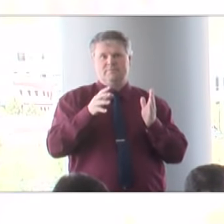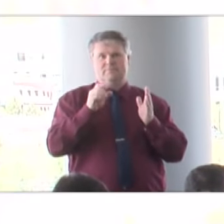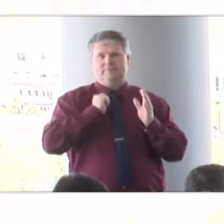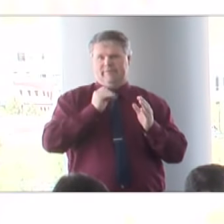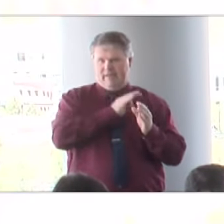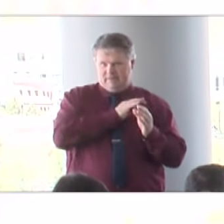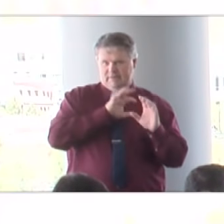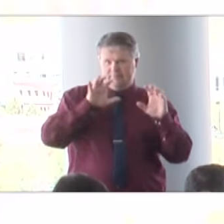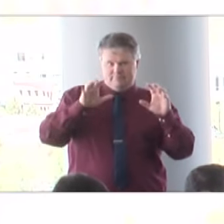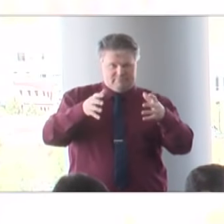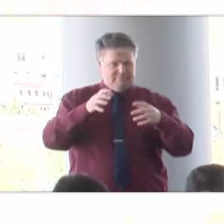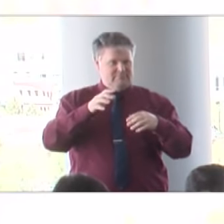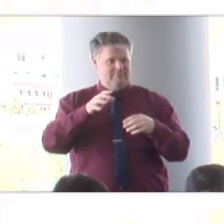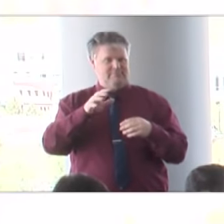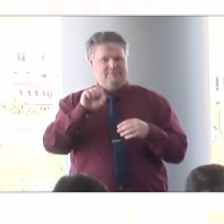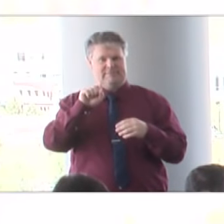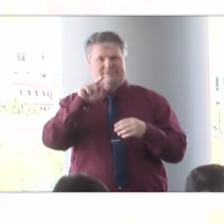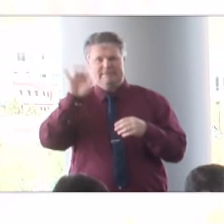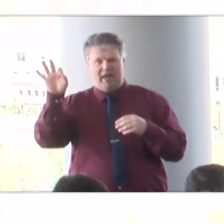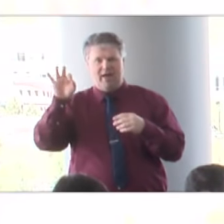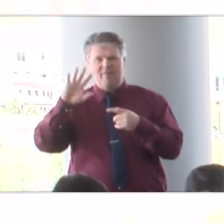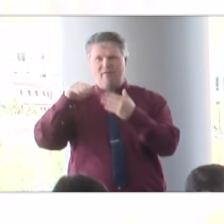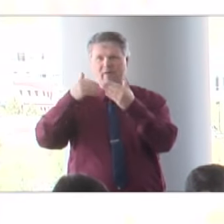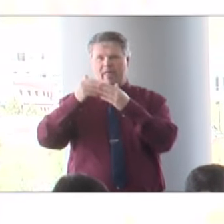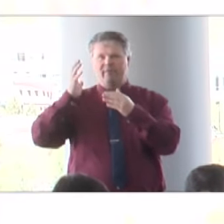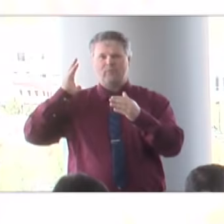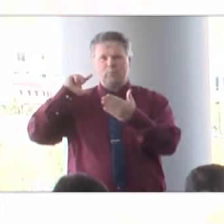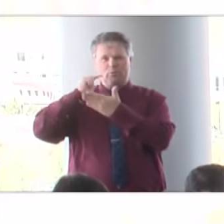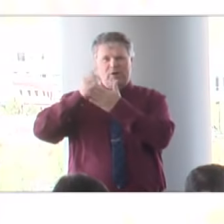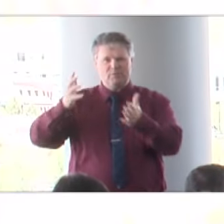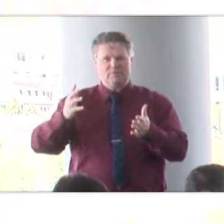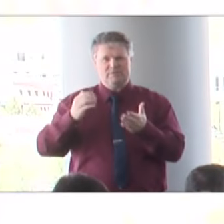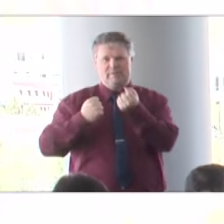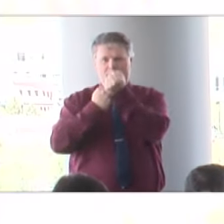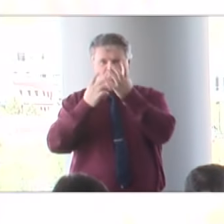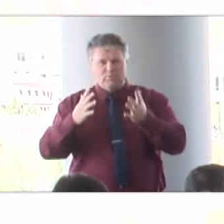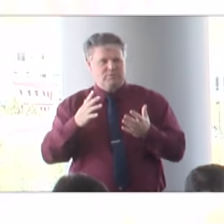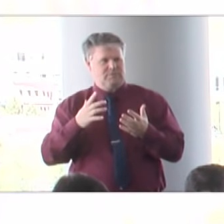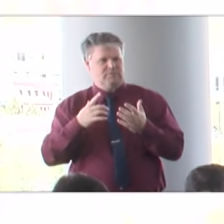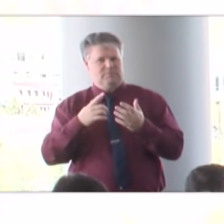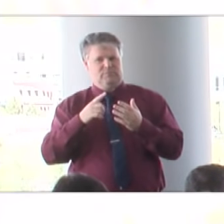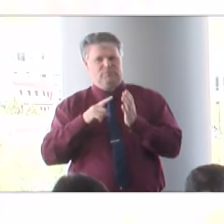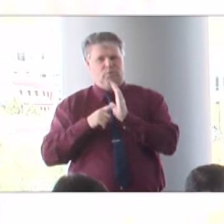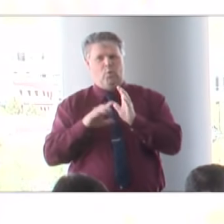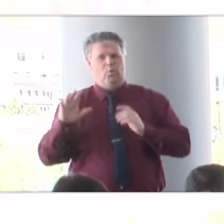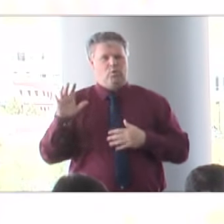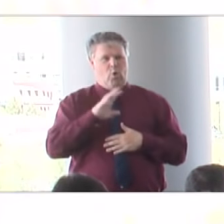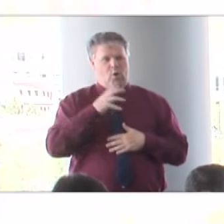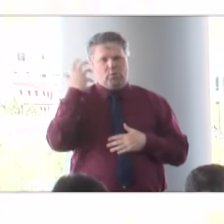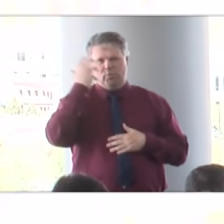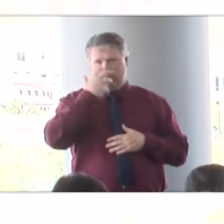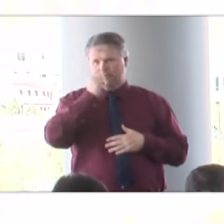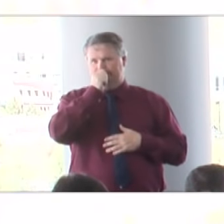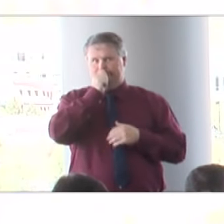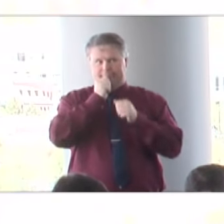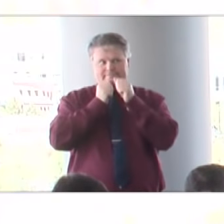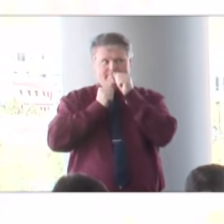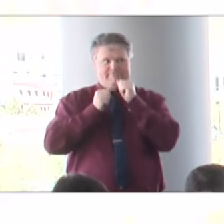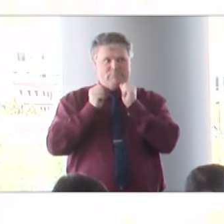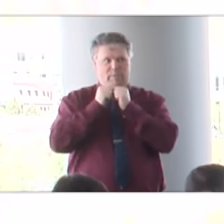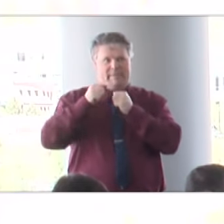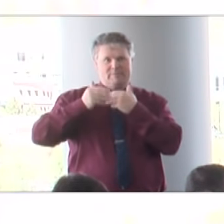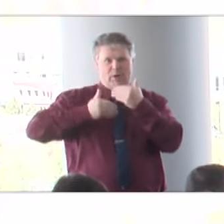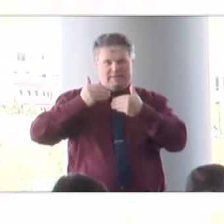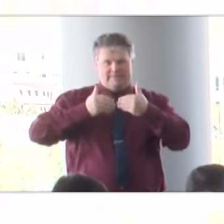the faculty, the staff, the alumni, and the boosters for showing tremendous patience through the process. But